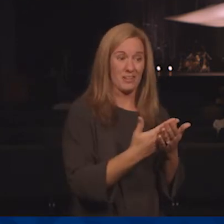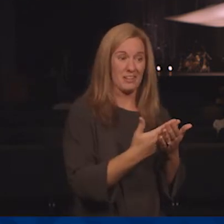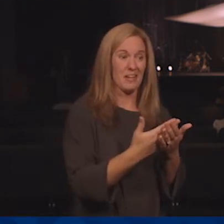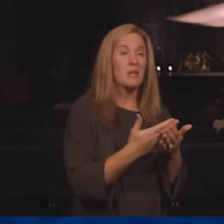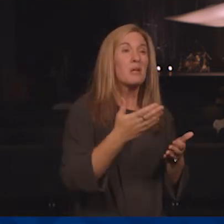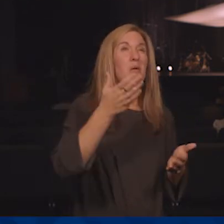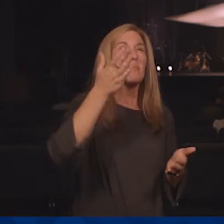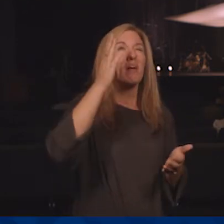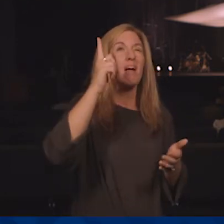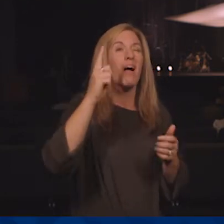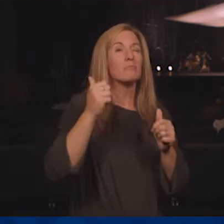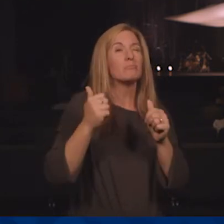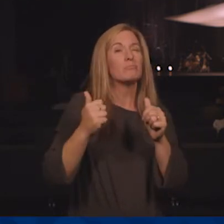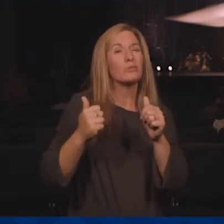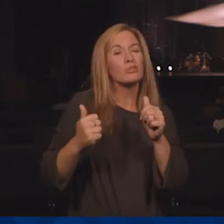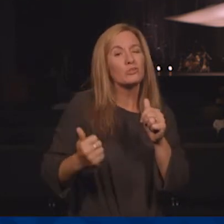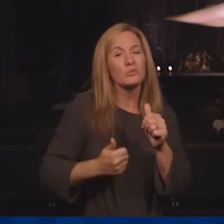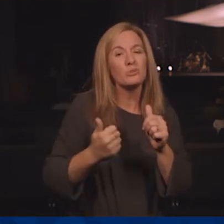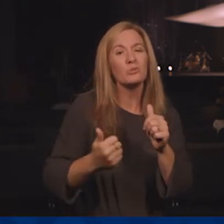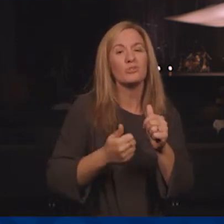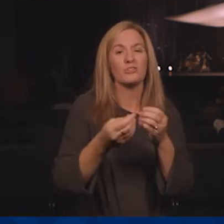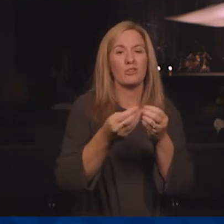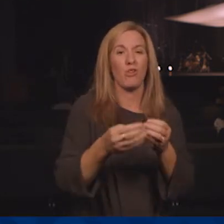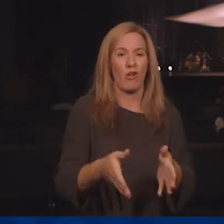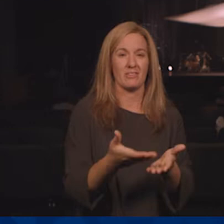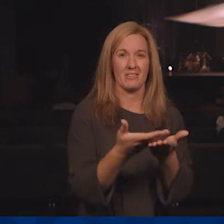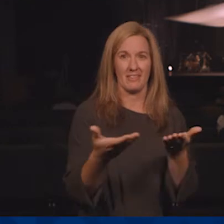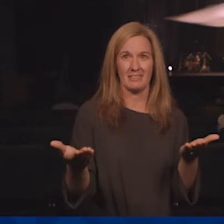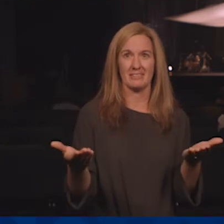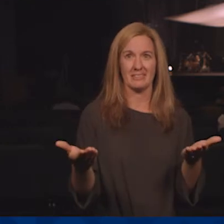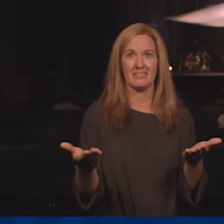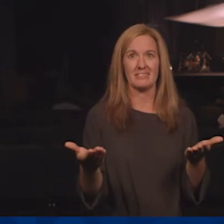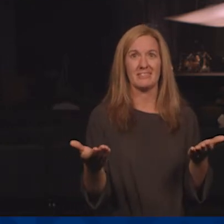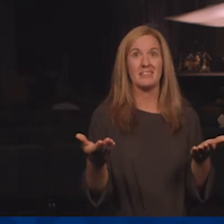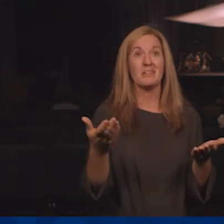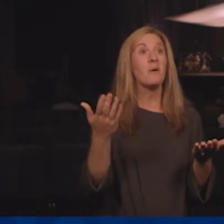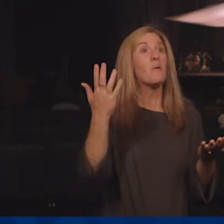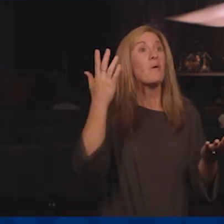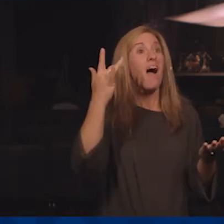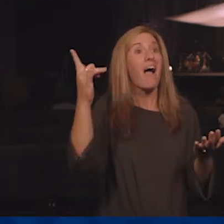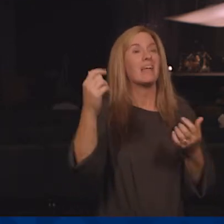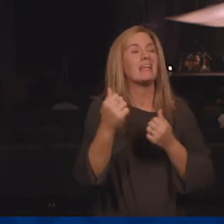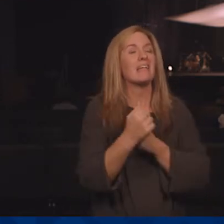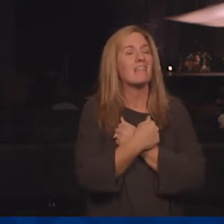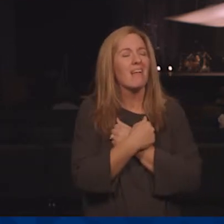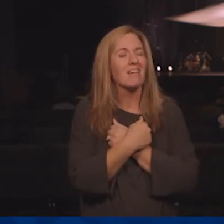God pursues lost things because he loves them.